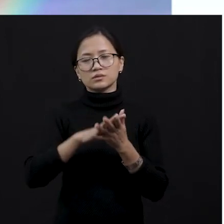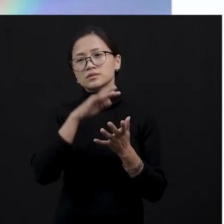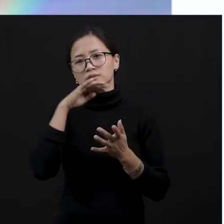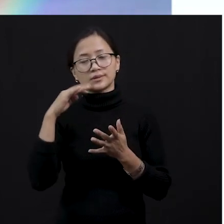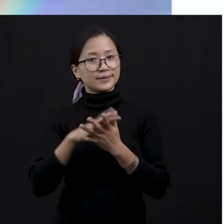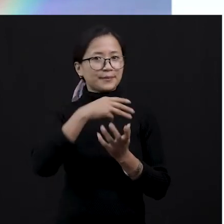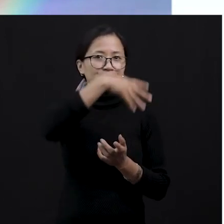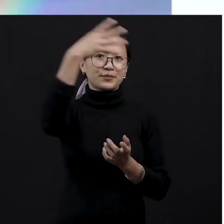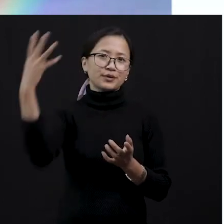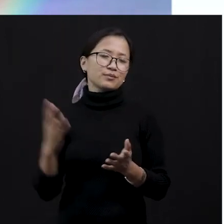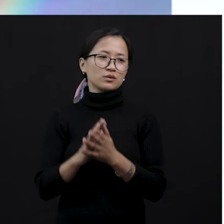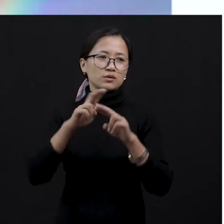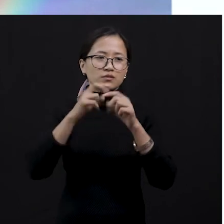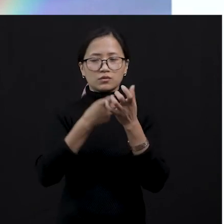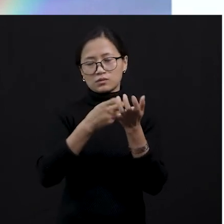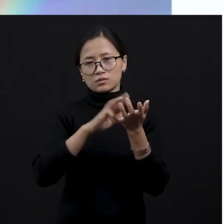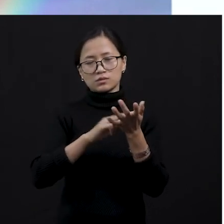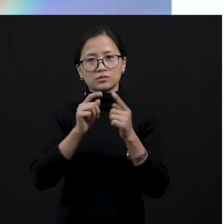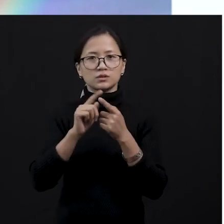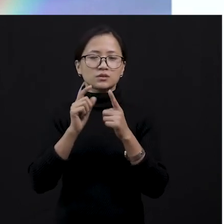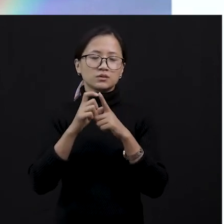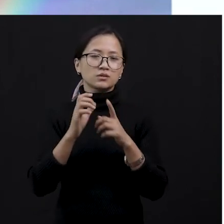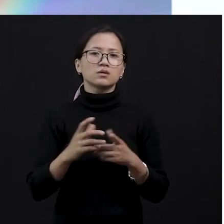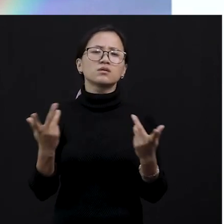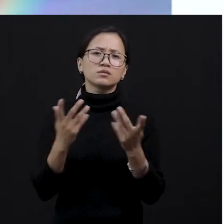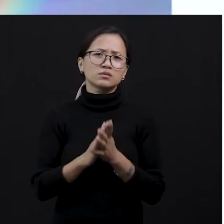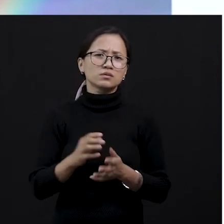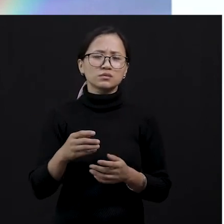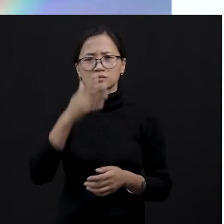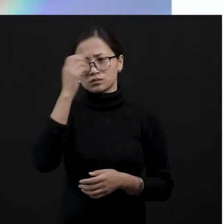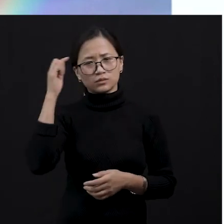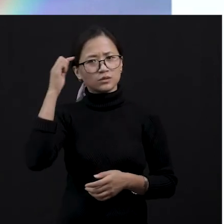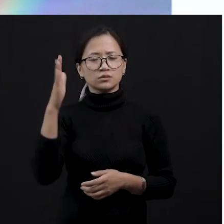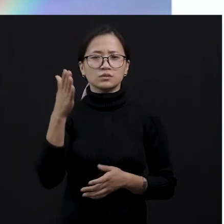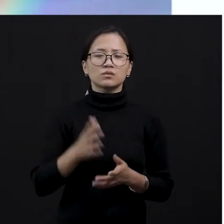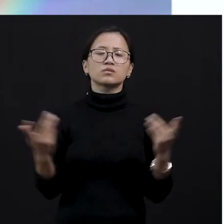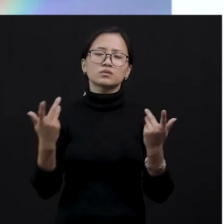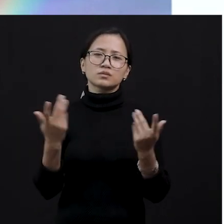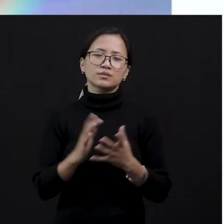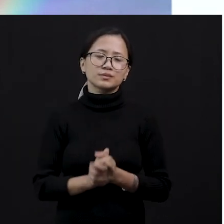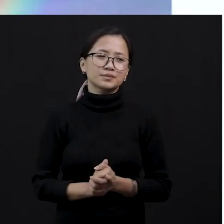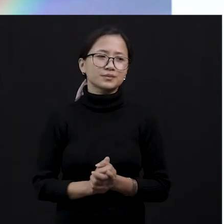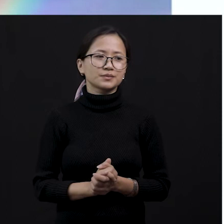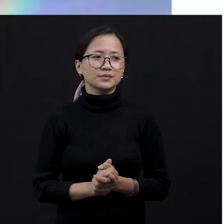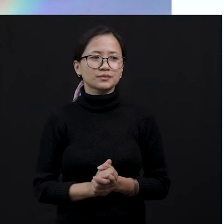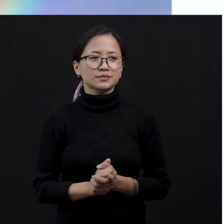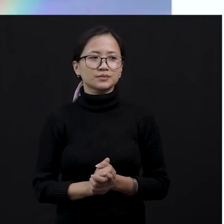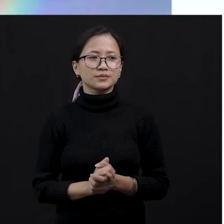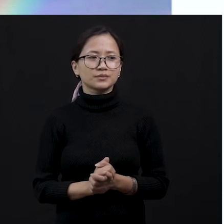learned the beauty of the rainbow and the colors of the rainbow, but if we don't know how a rainbow is formed, it is